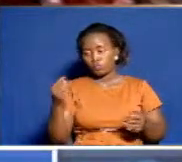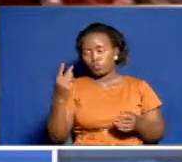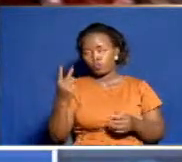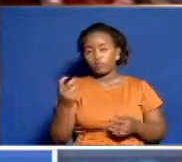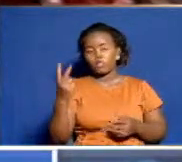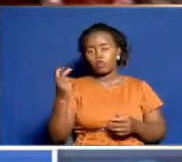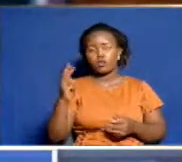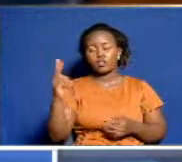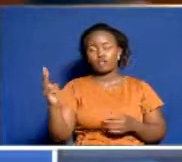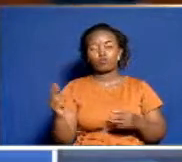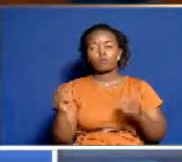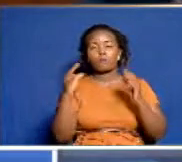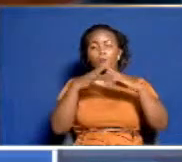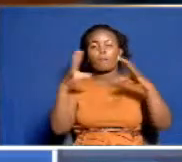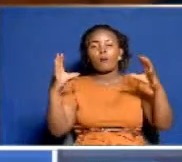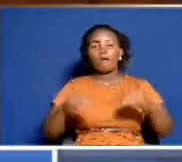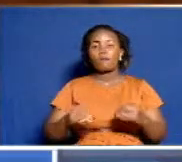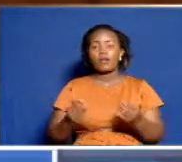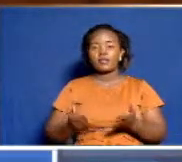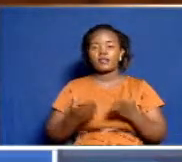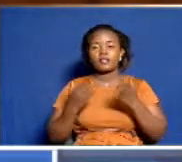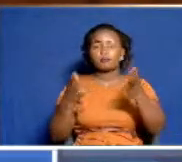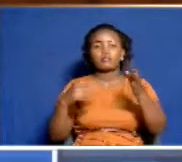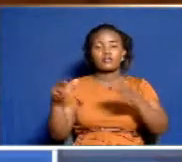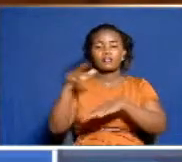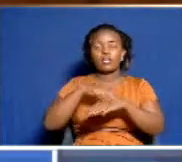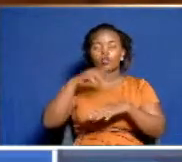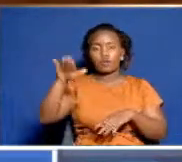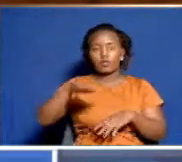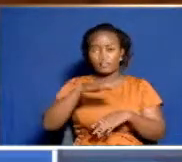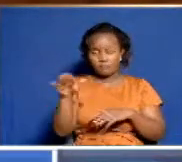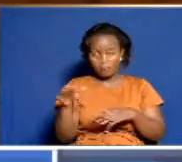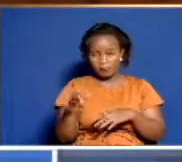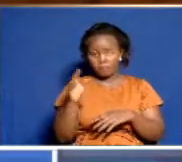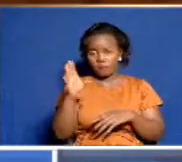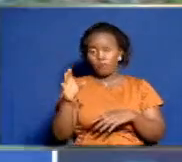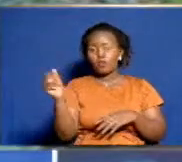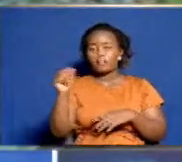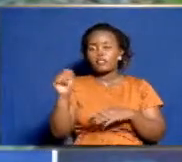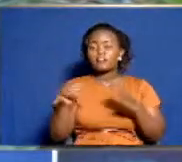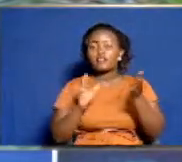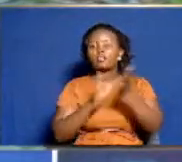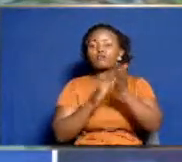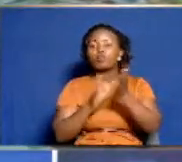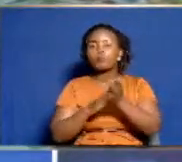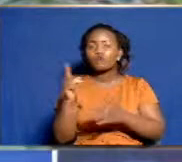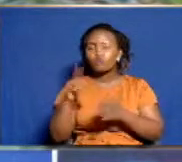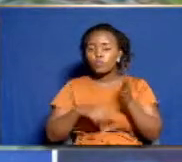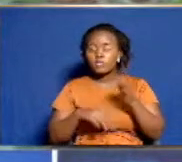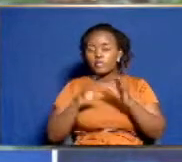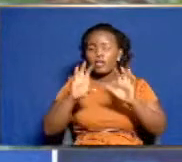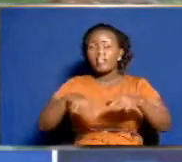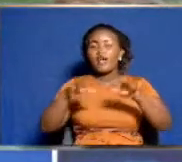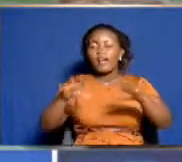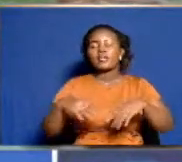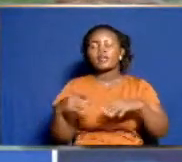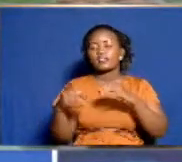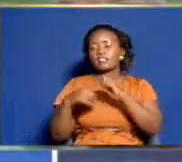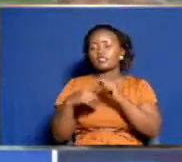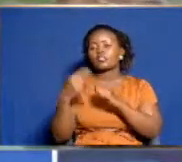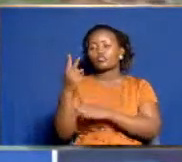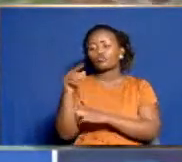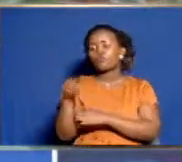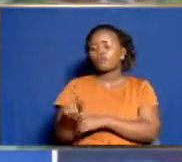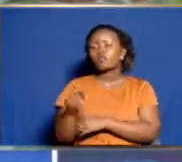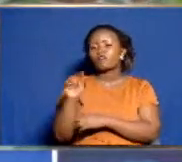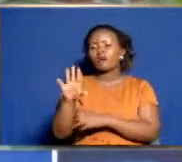in the National Assembly, National Treasury Cabinet Secretary Ukur Yatani proposes to allocate agriculture 62.6 billion shillings.